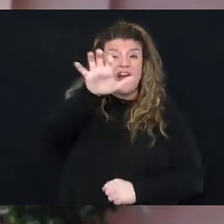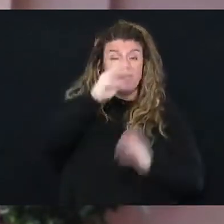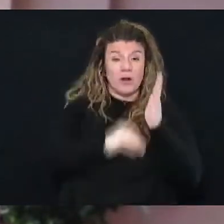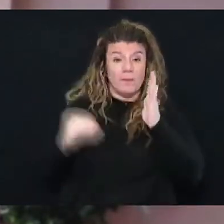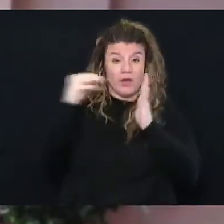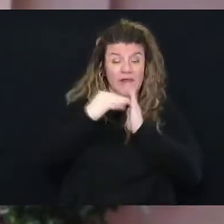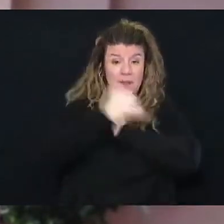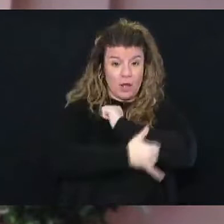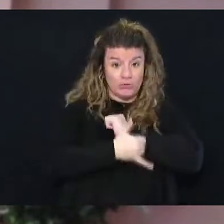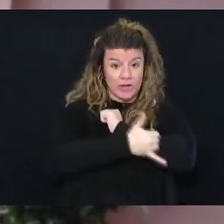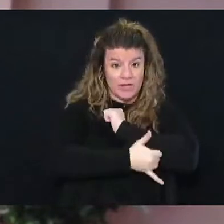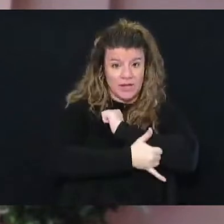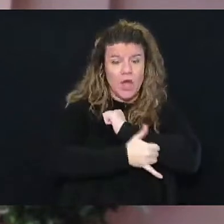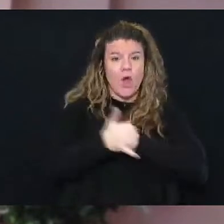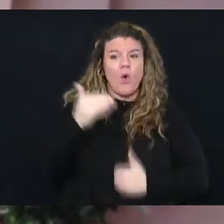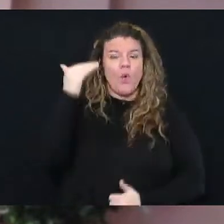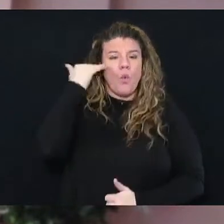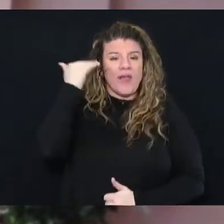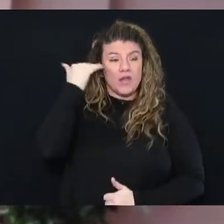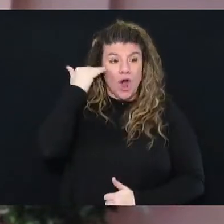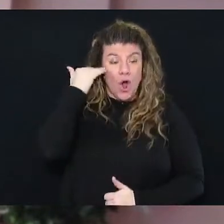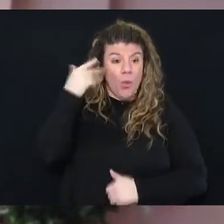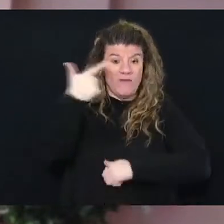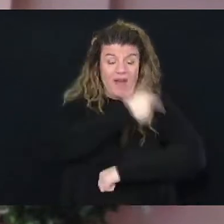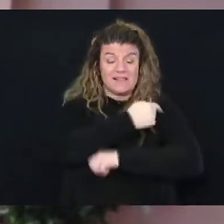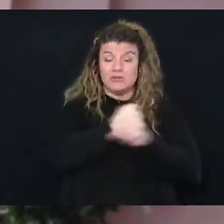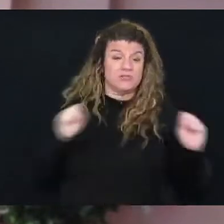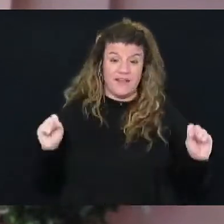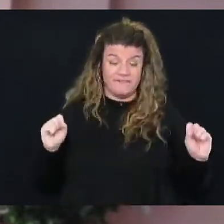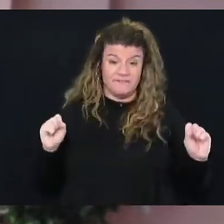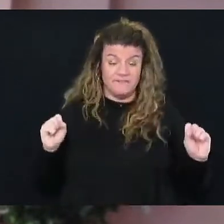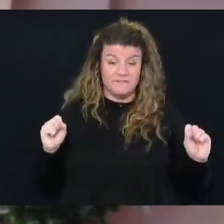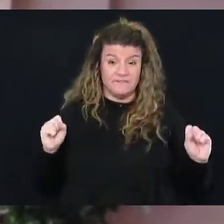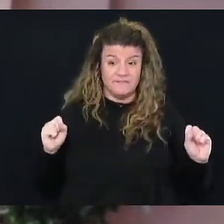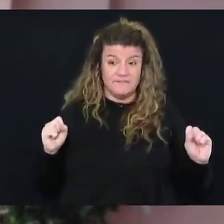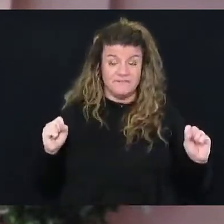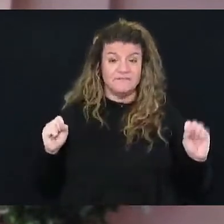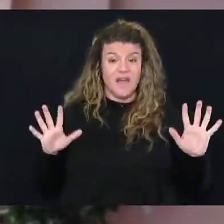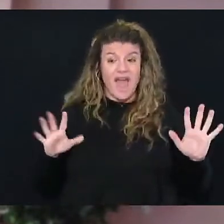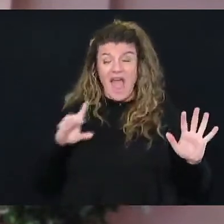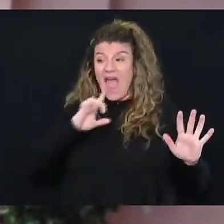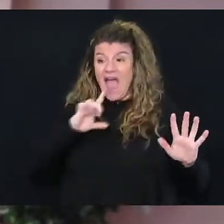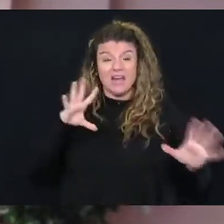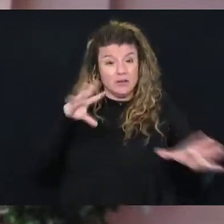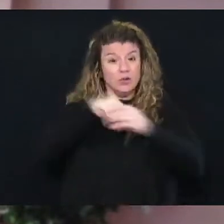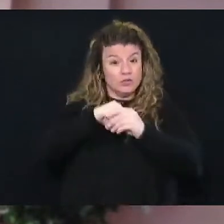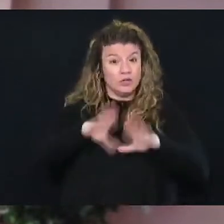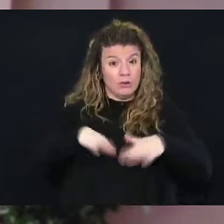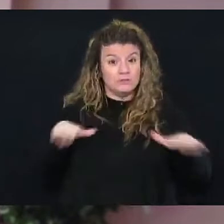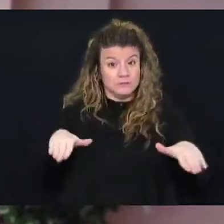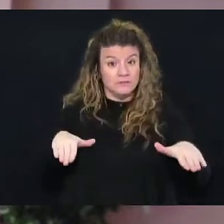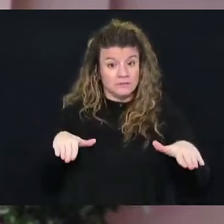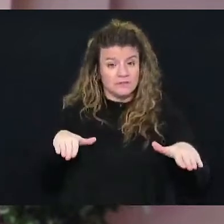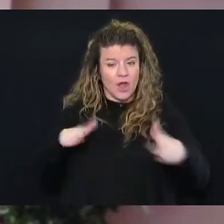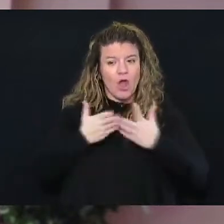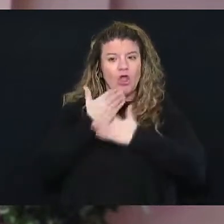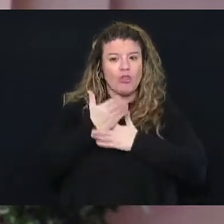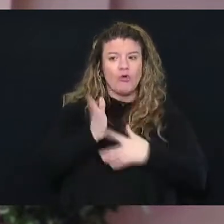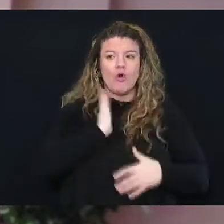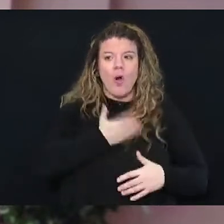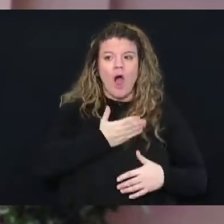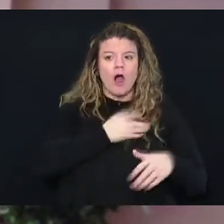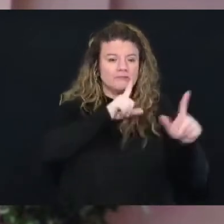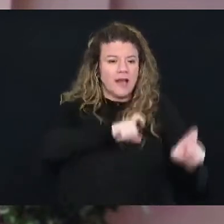our country, we know that these vaccines are very safe, and very safe for children as well. Through the clinical trials using